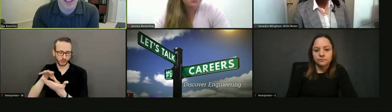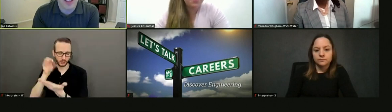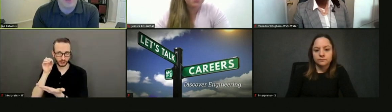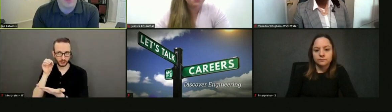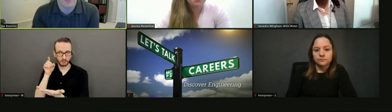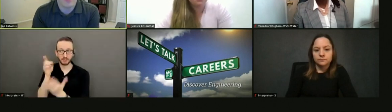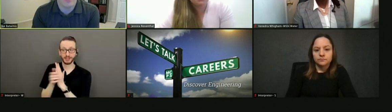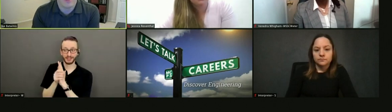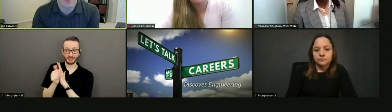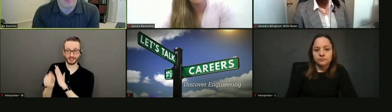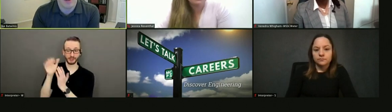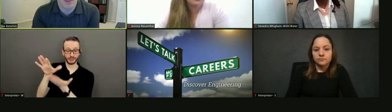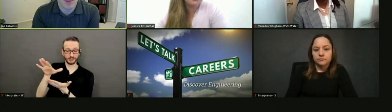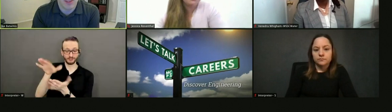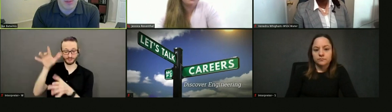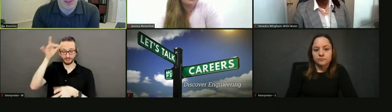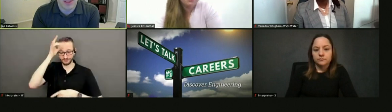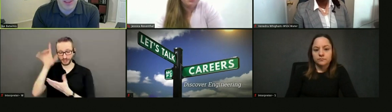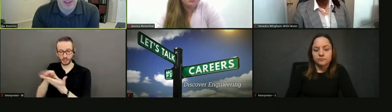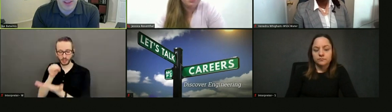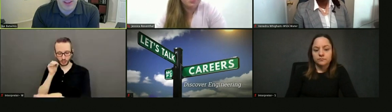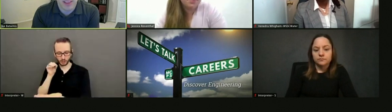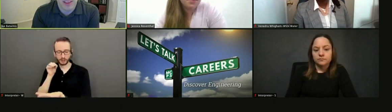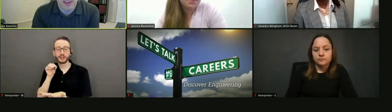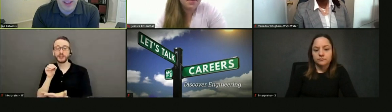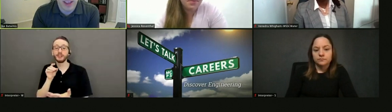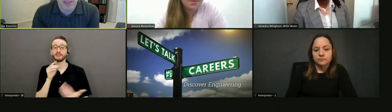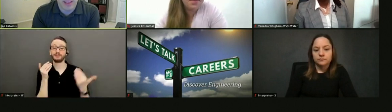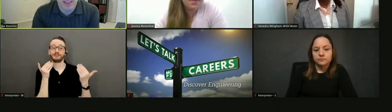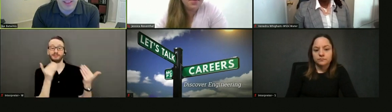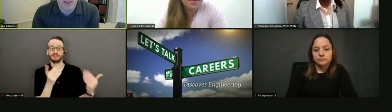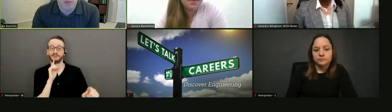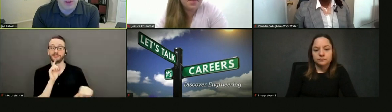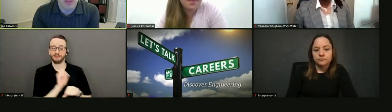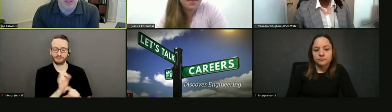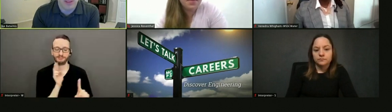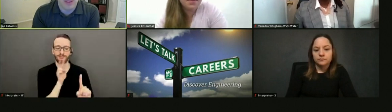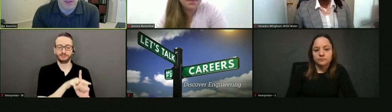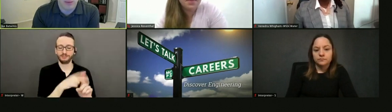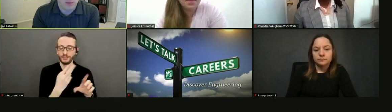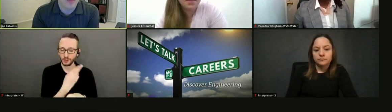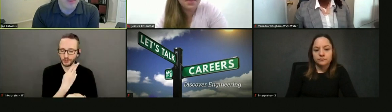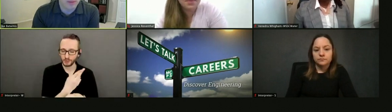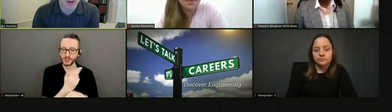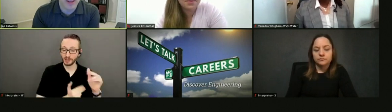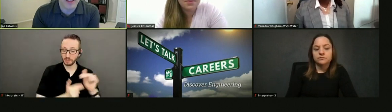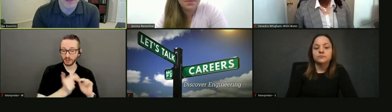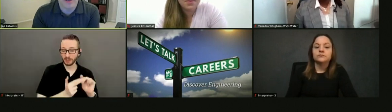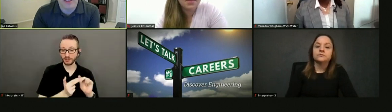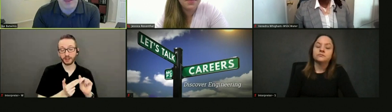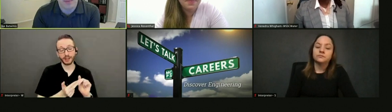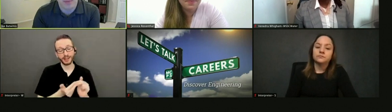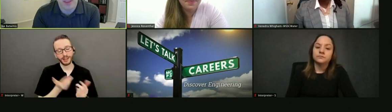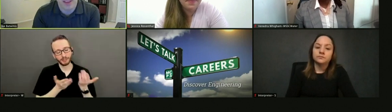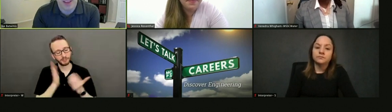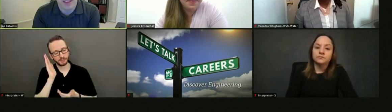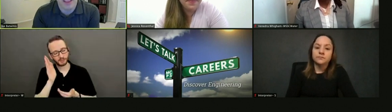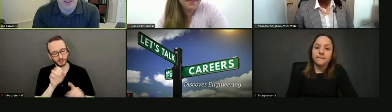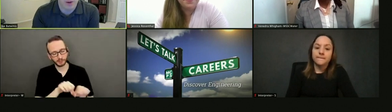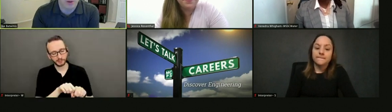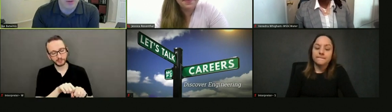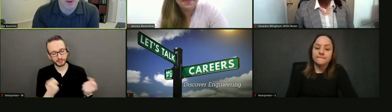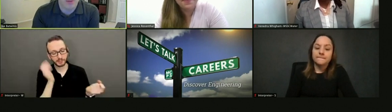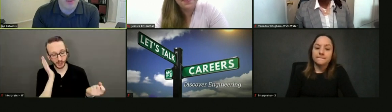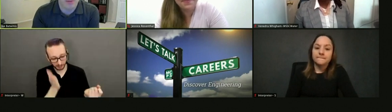learning in class to build something and then have that thing that you built probably break, and